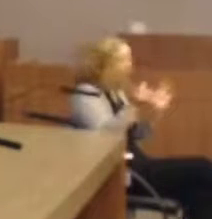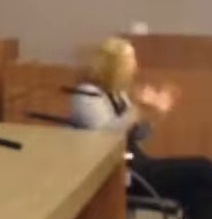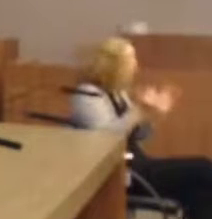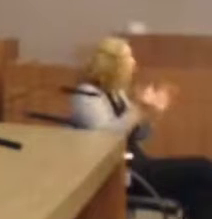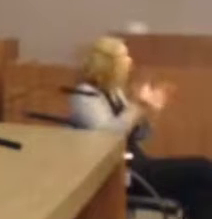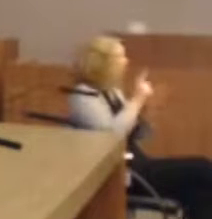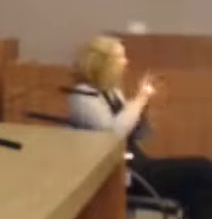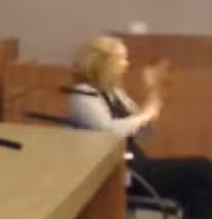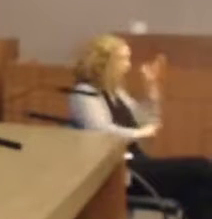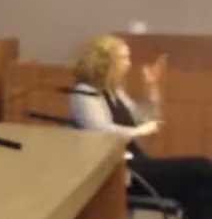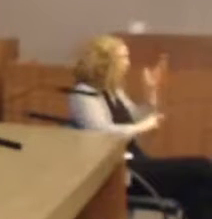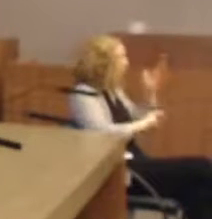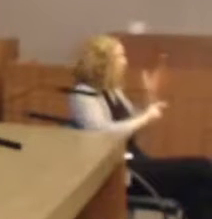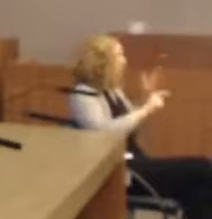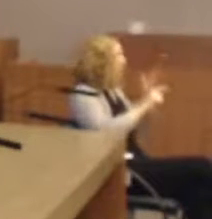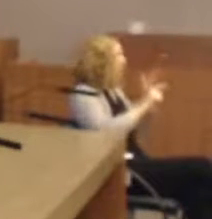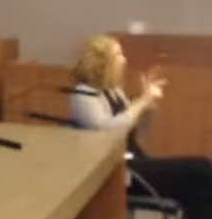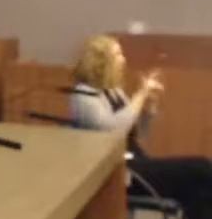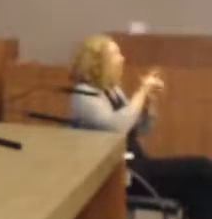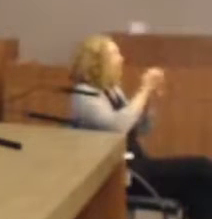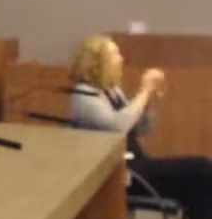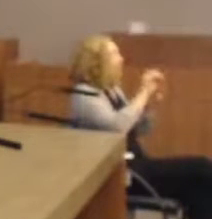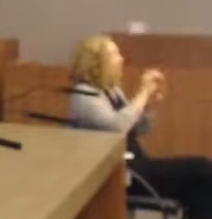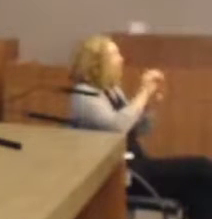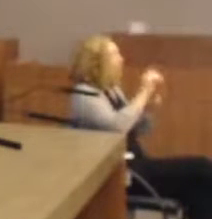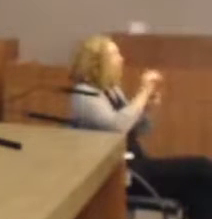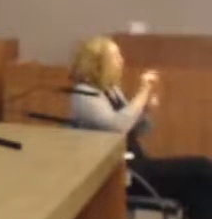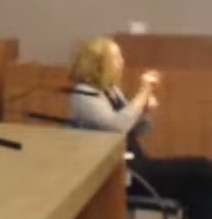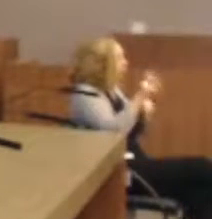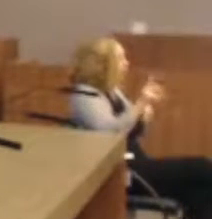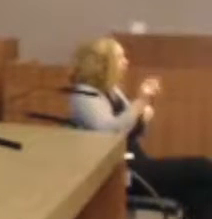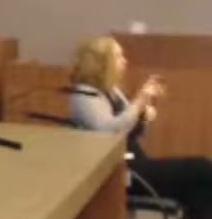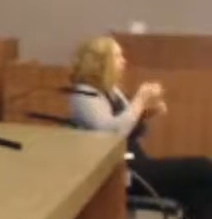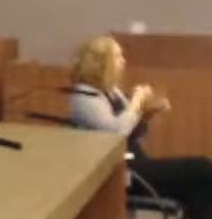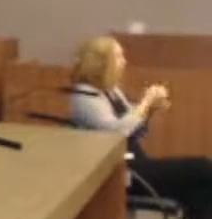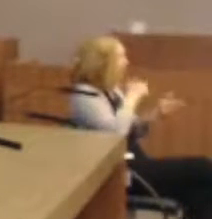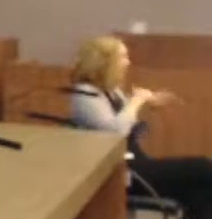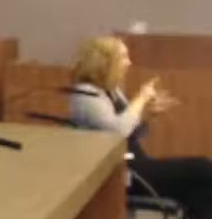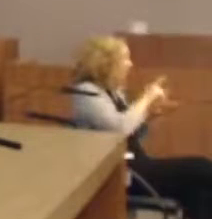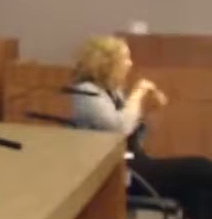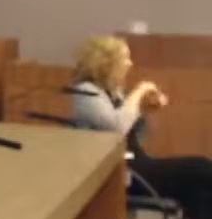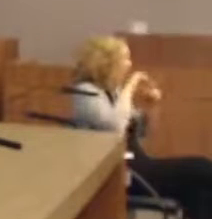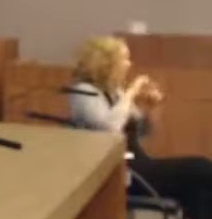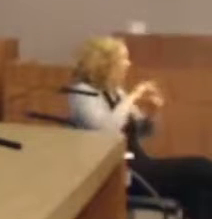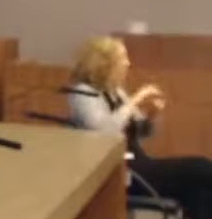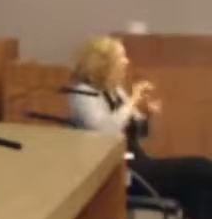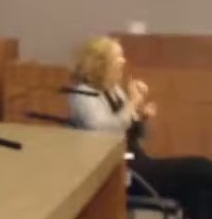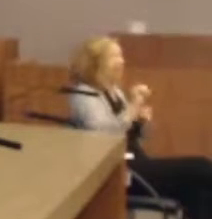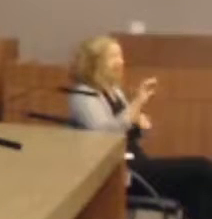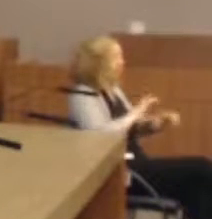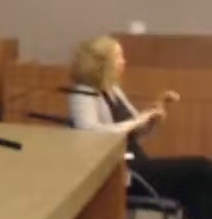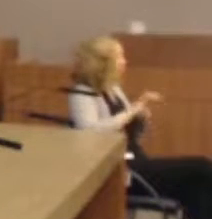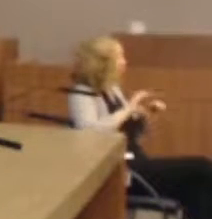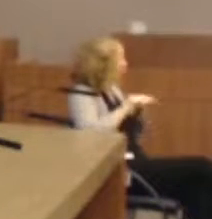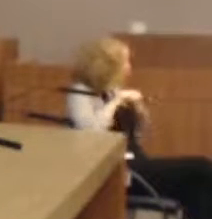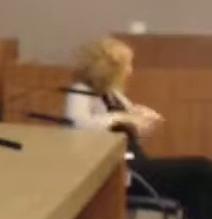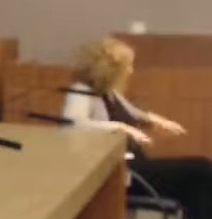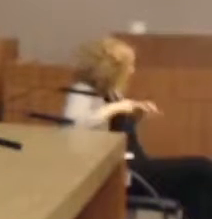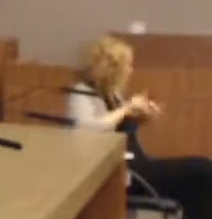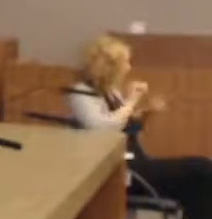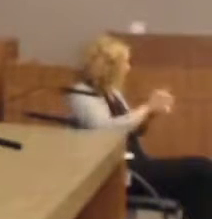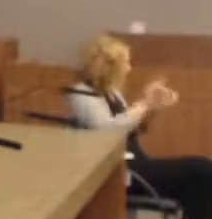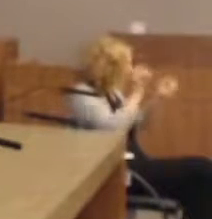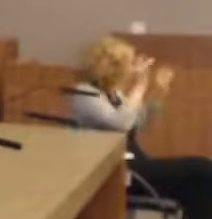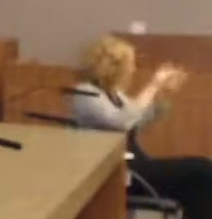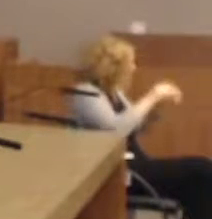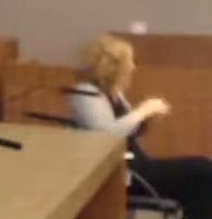being violated or violence against you in a relationship. That same chemical is being released in that trauma. So we know